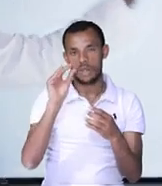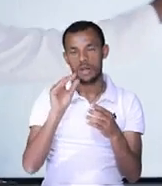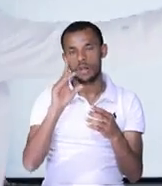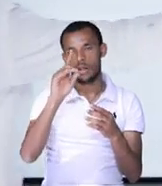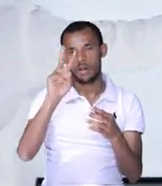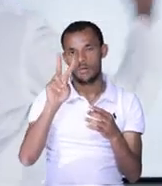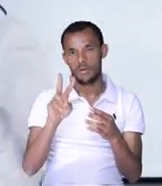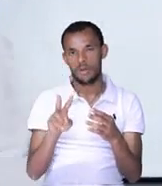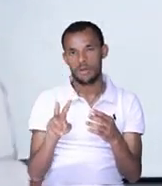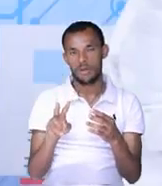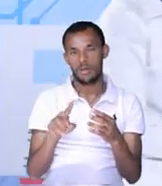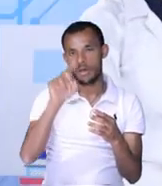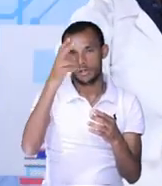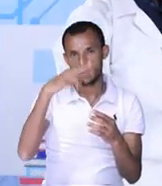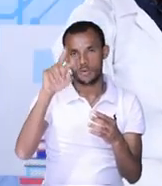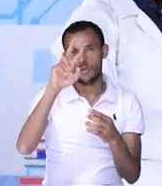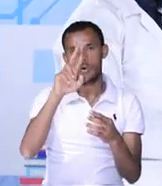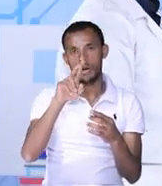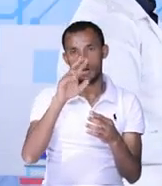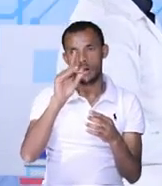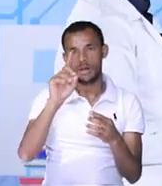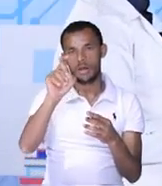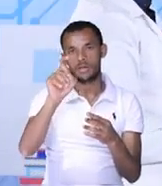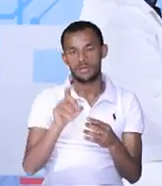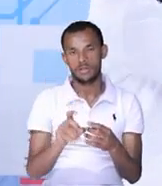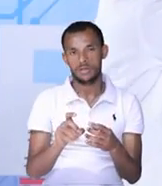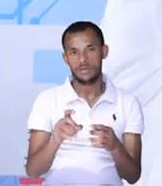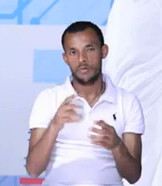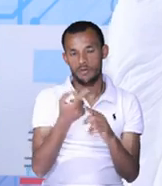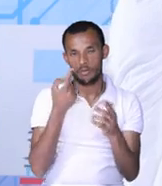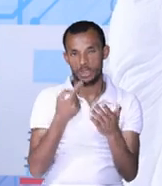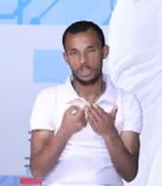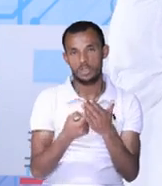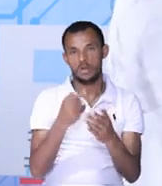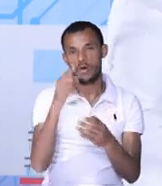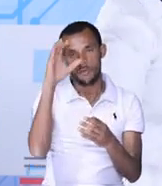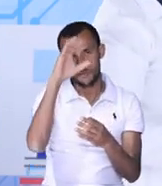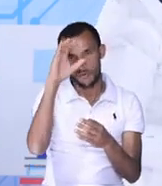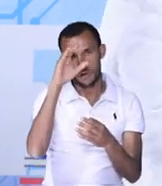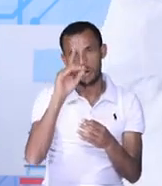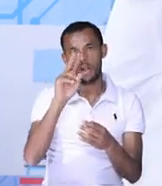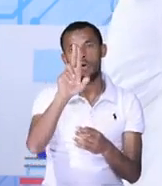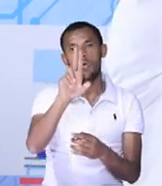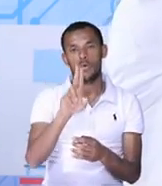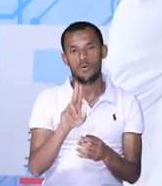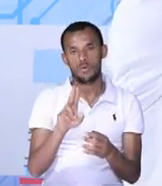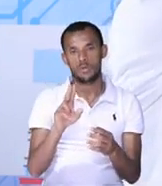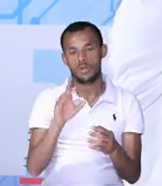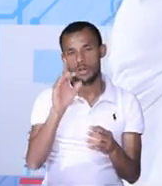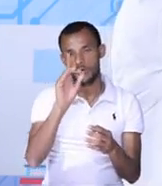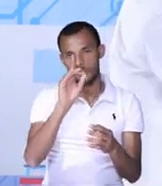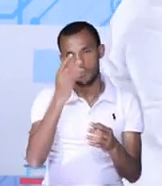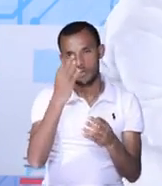dv by its x to the power of r dx. So from this, you can find du, the derivative